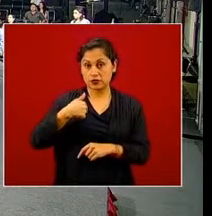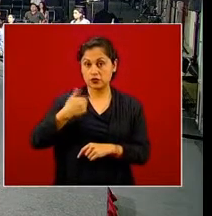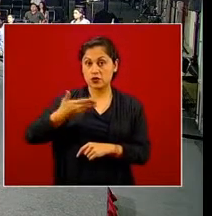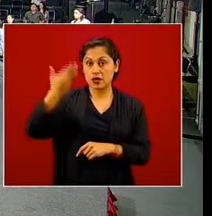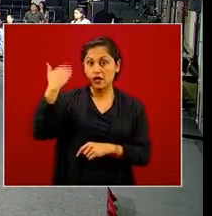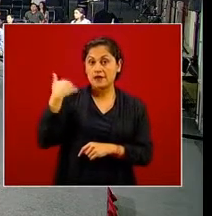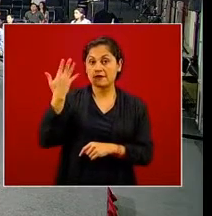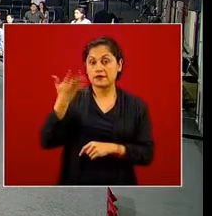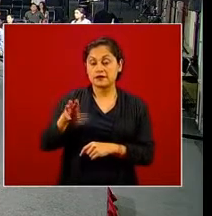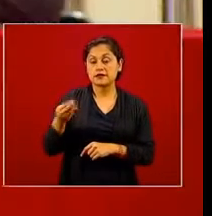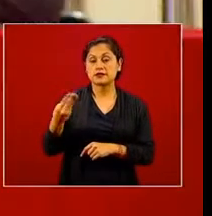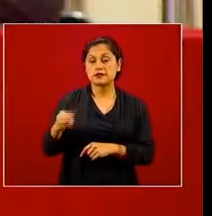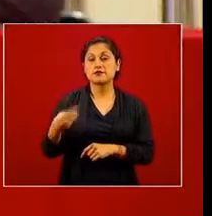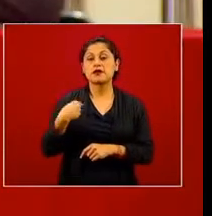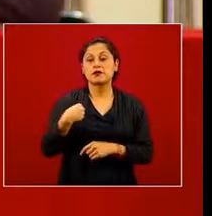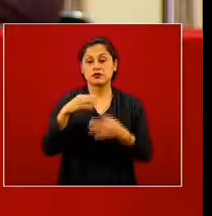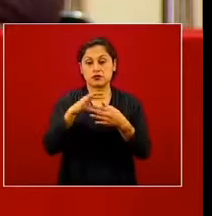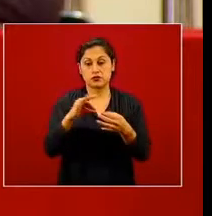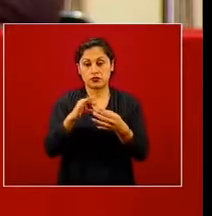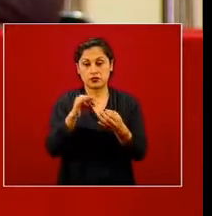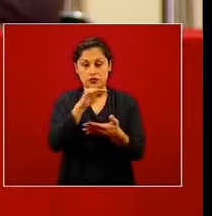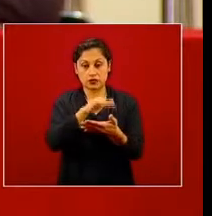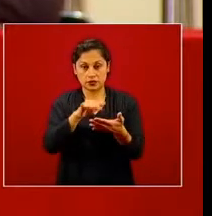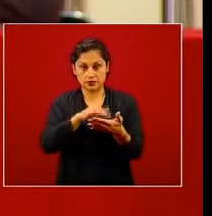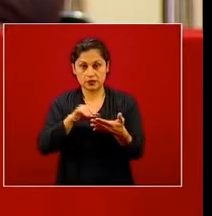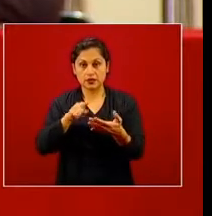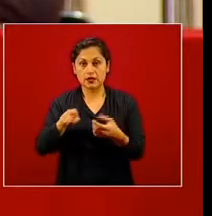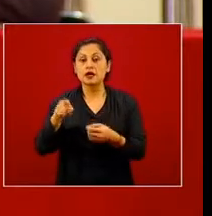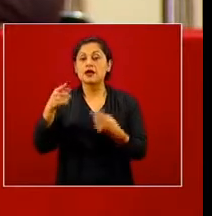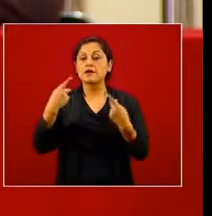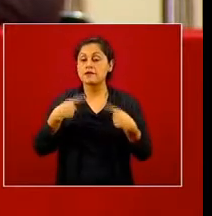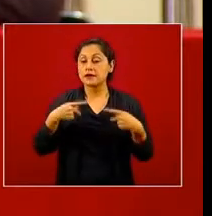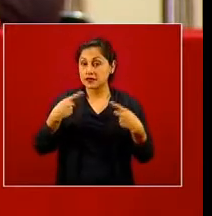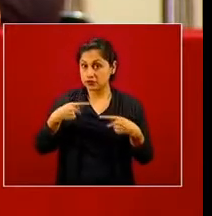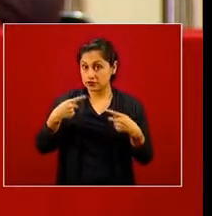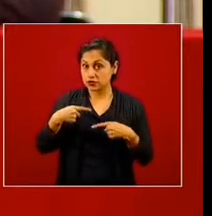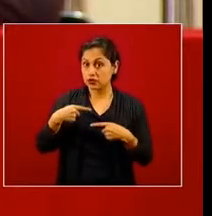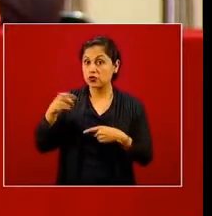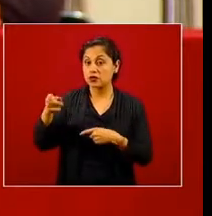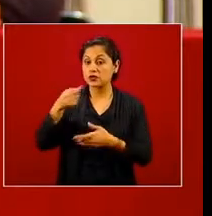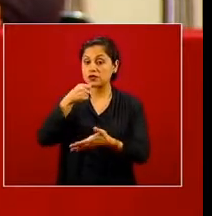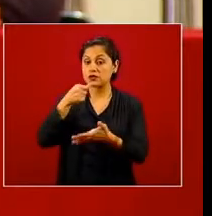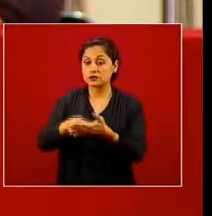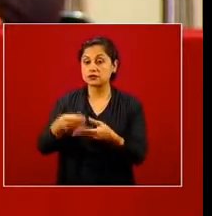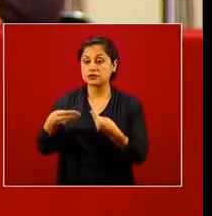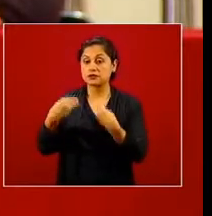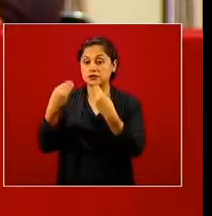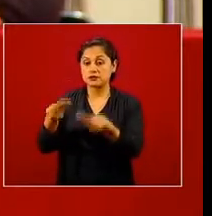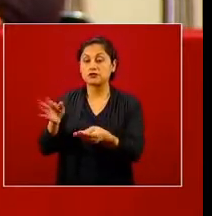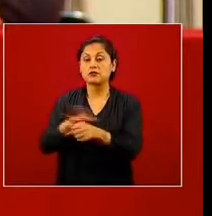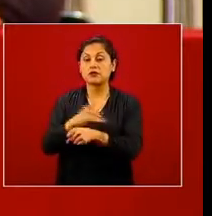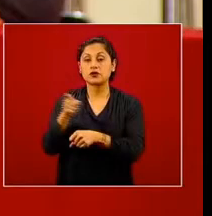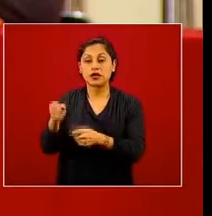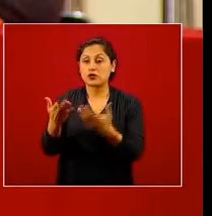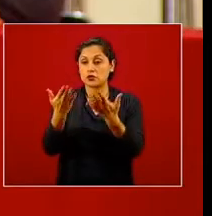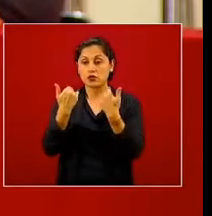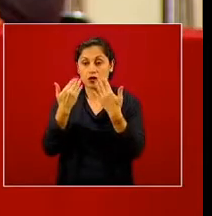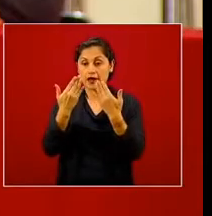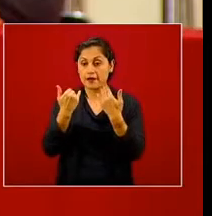regards to the INER, on May 10th, I actually read the letter that